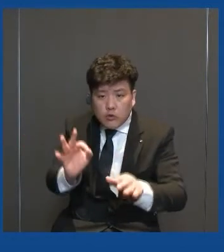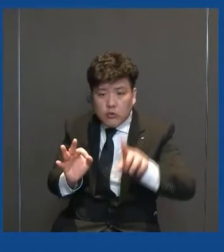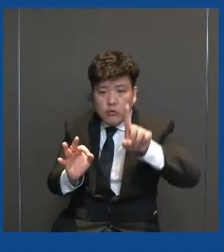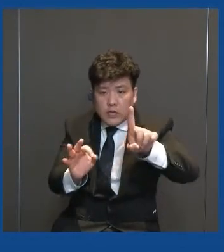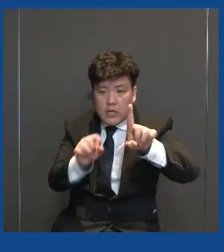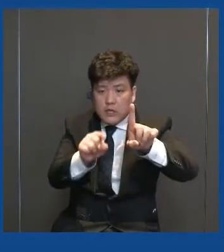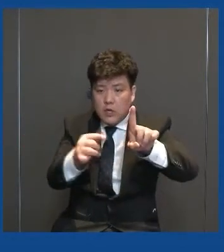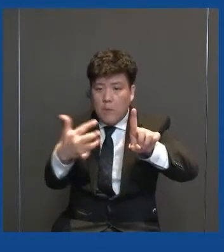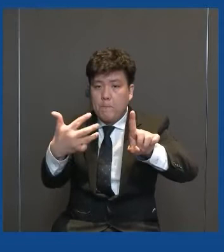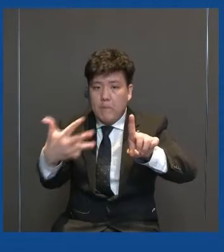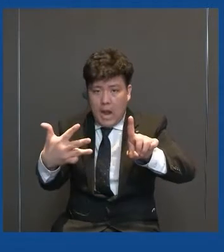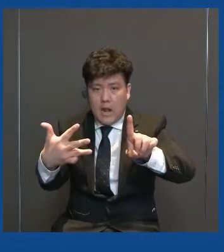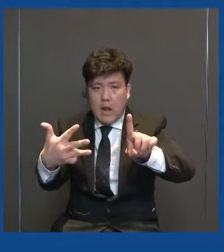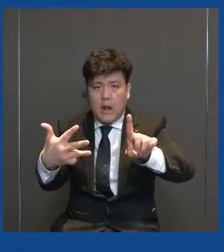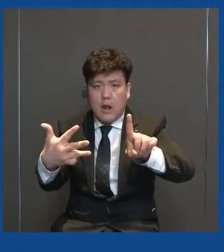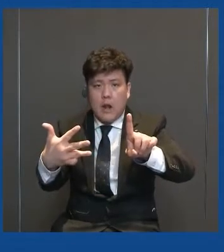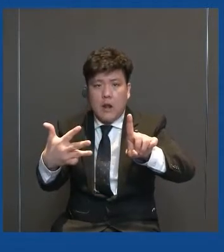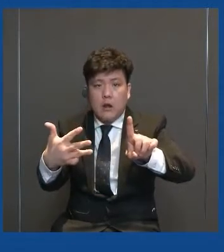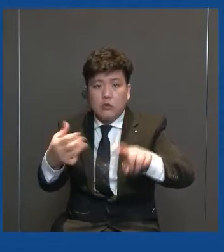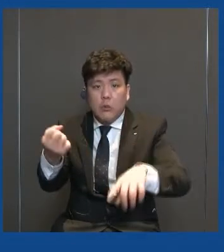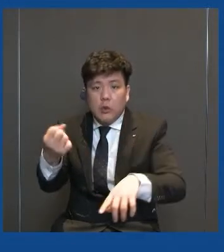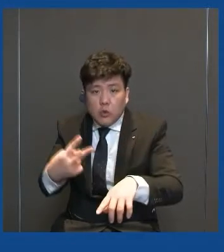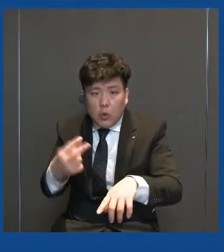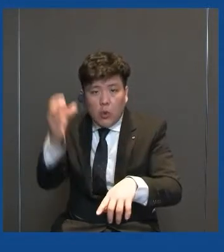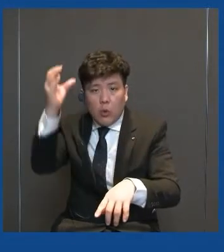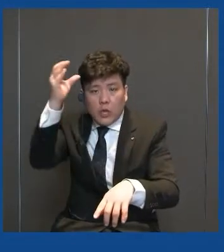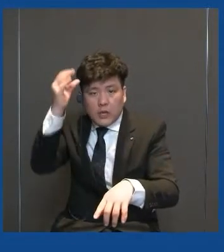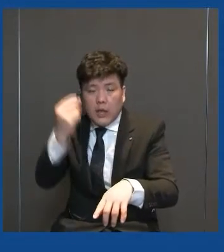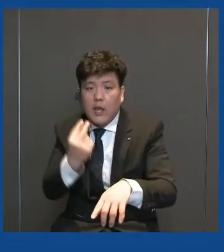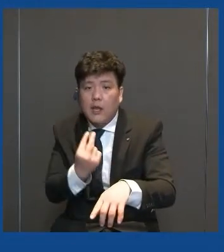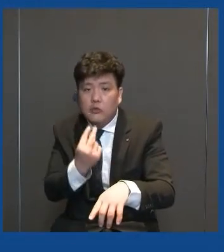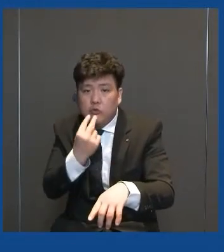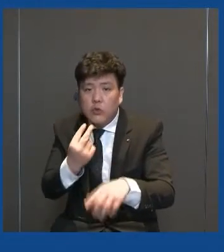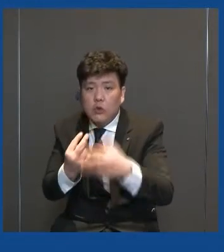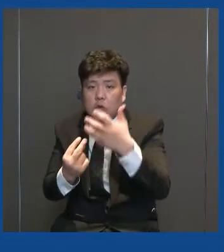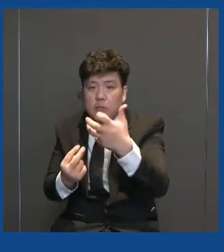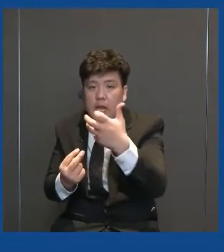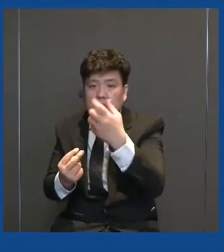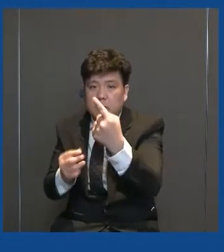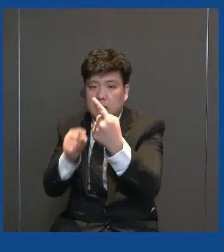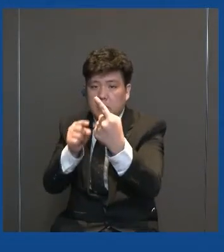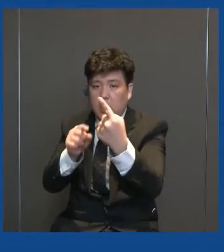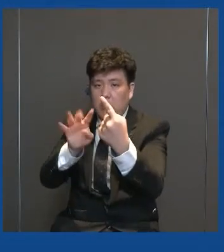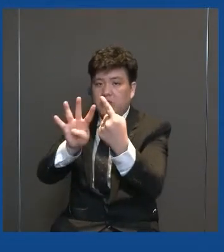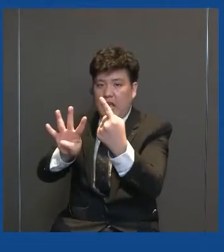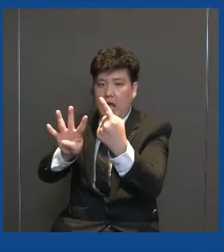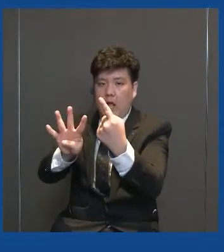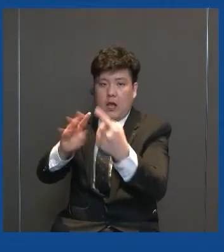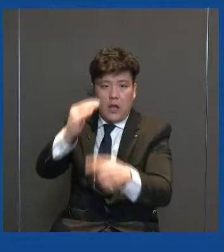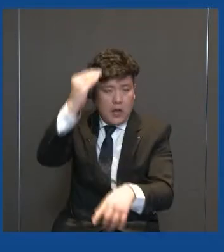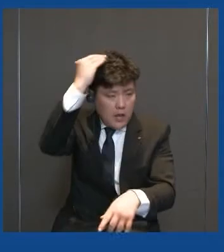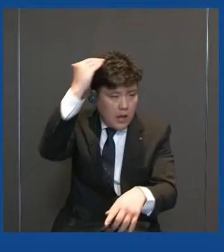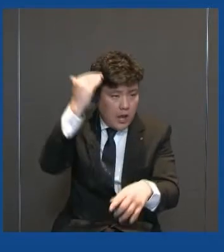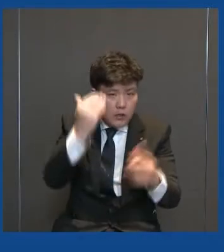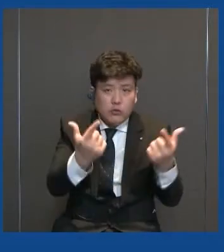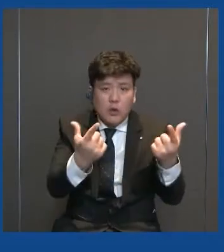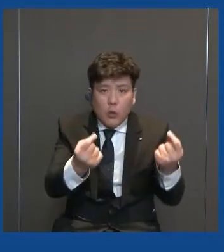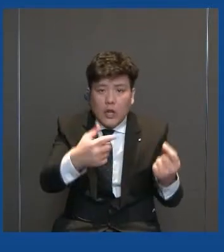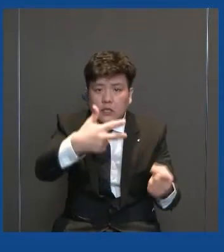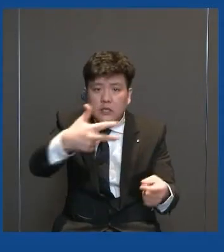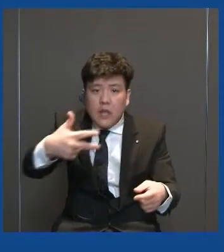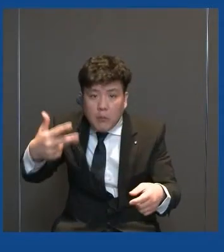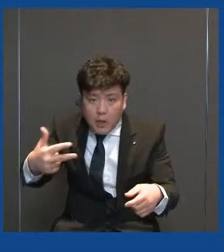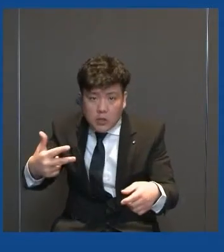81.4 years. So we see in Denmark, like in Korea, that people are living longer. We see more chronic